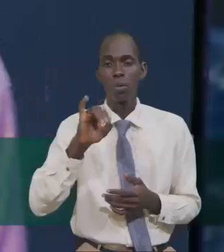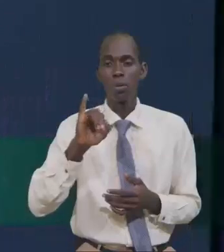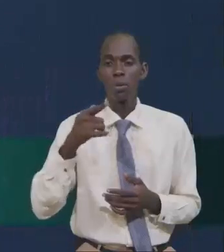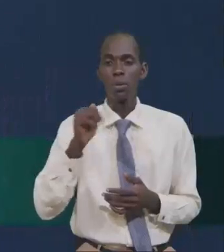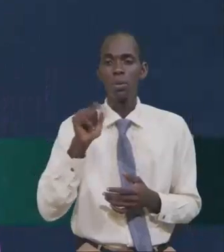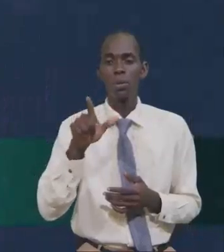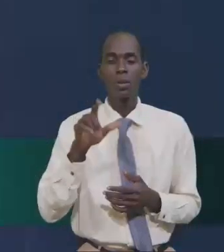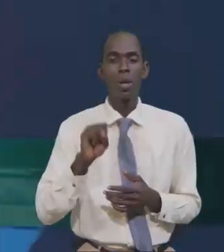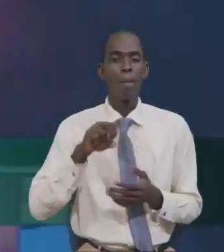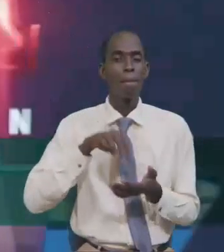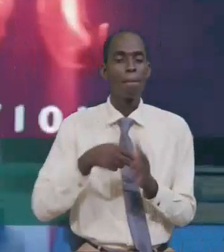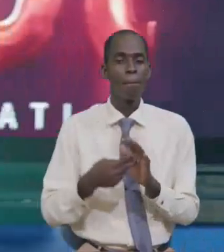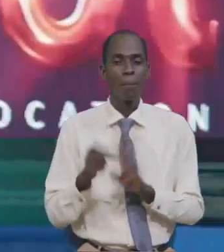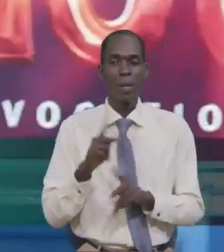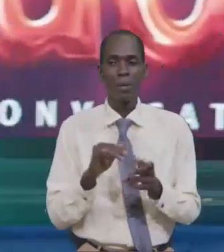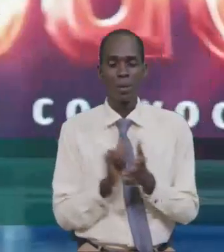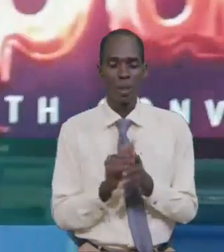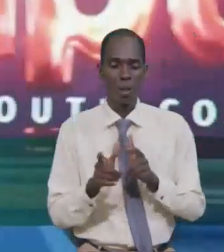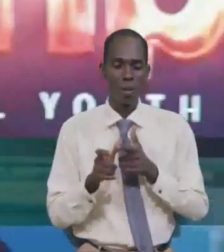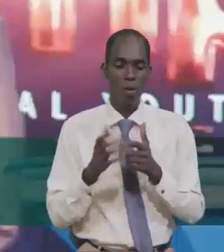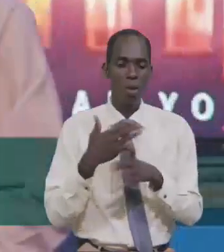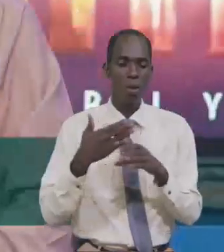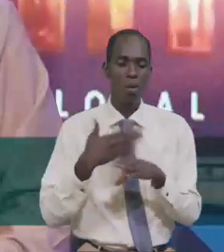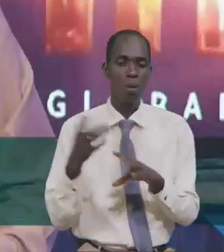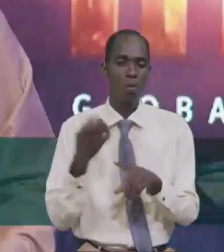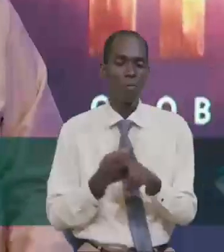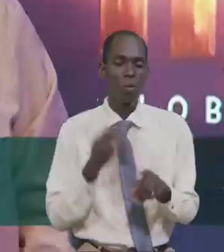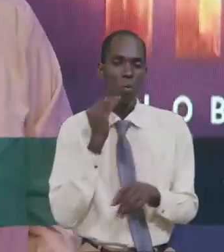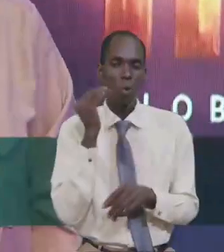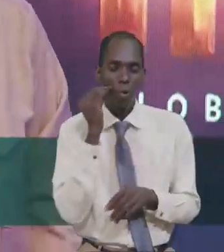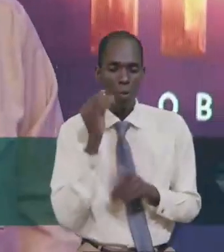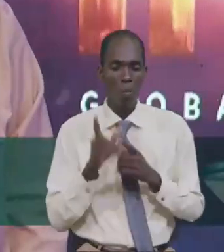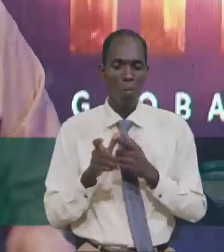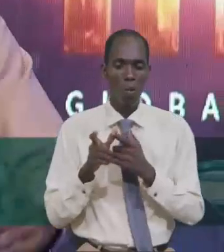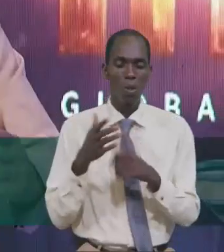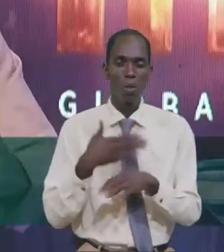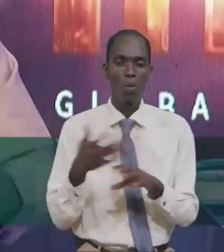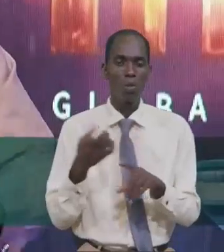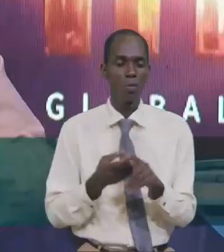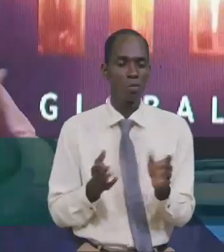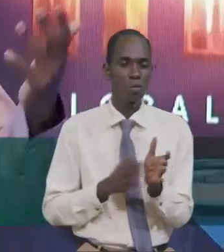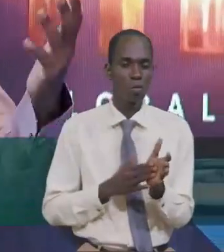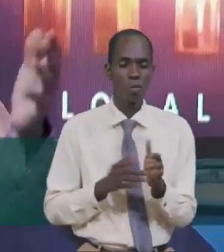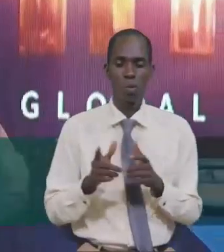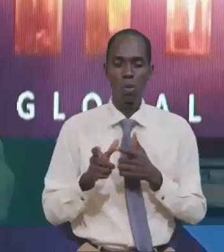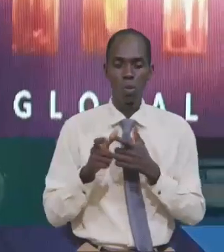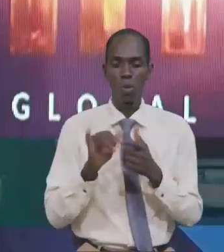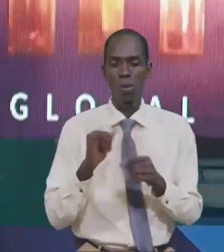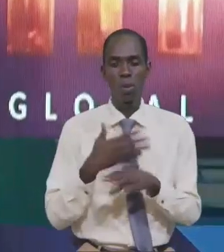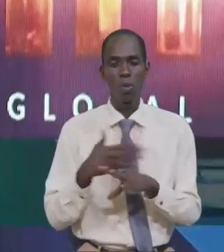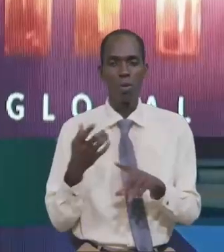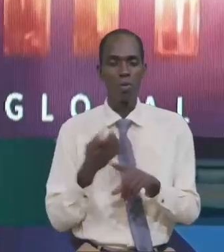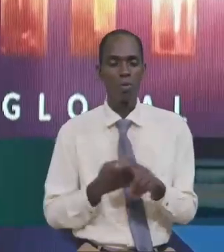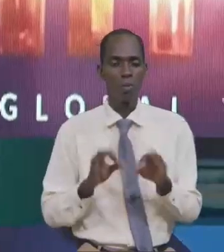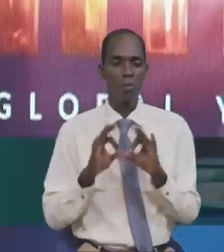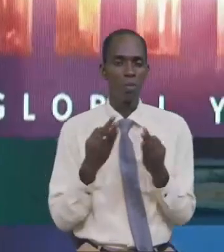run away from responsibility. I can identify with that. When I ran away from